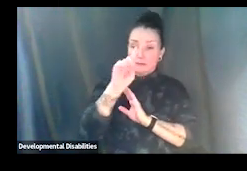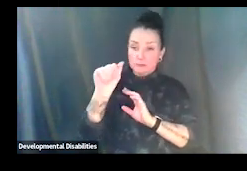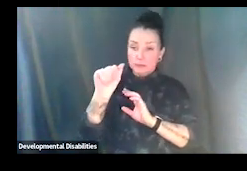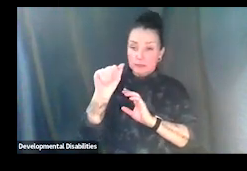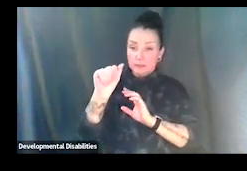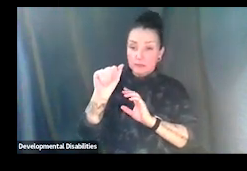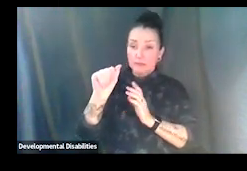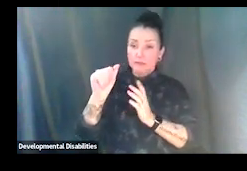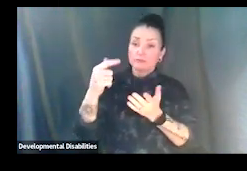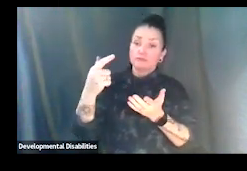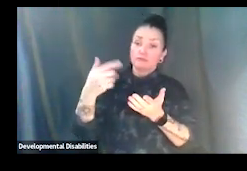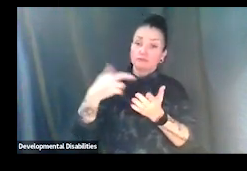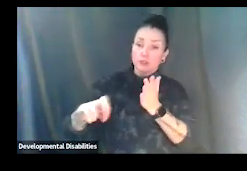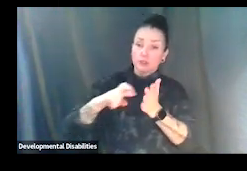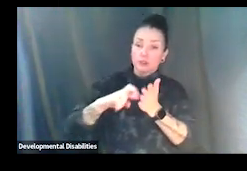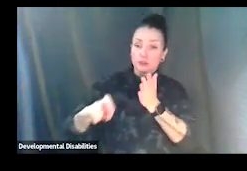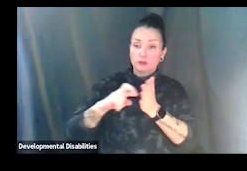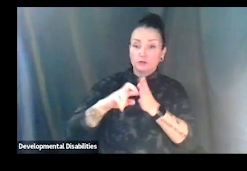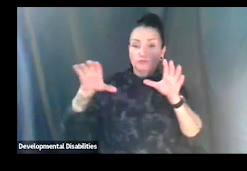year.